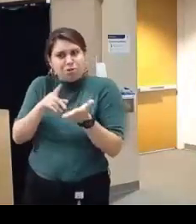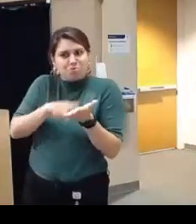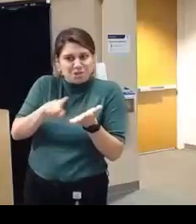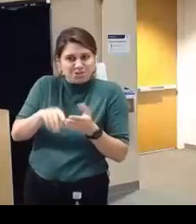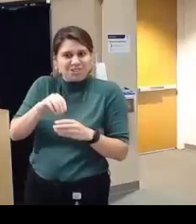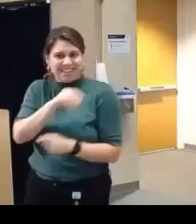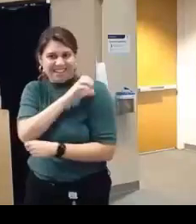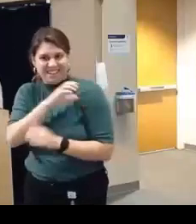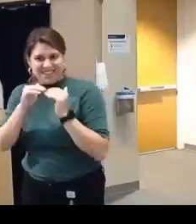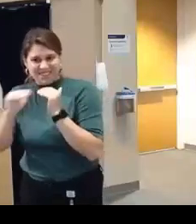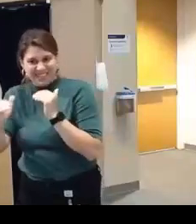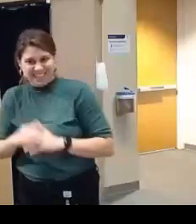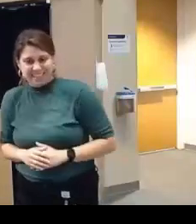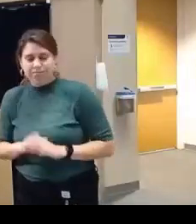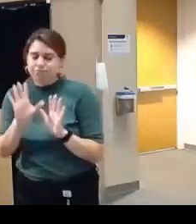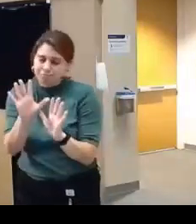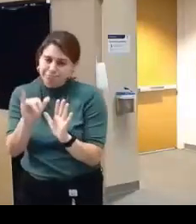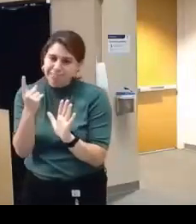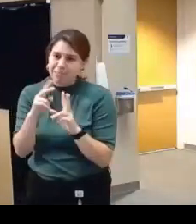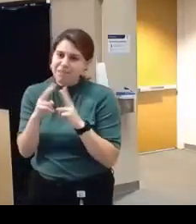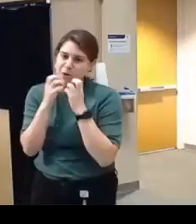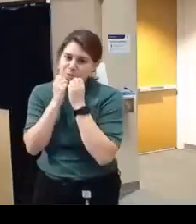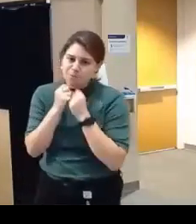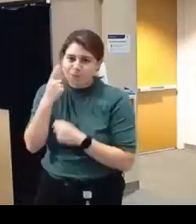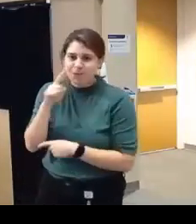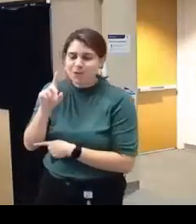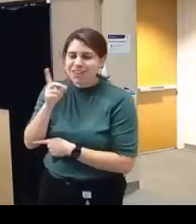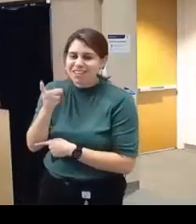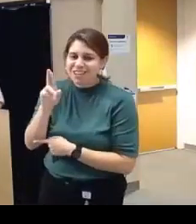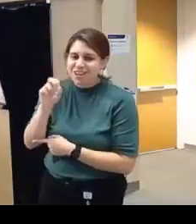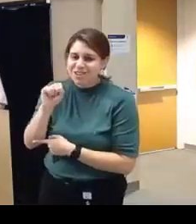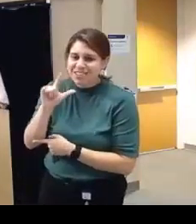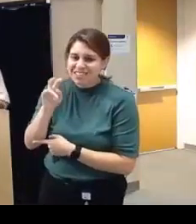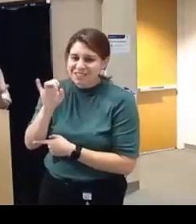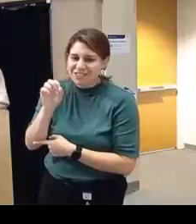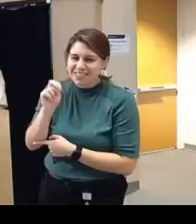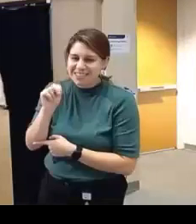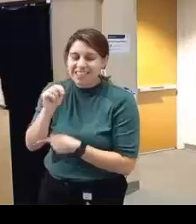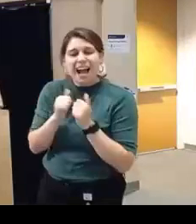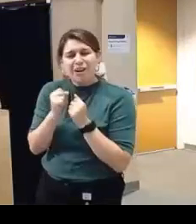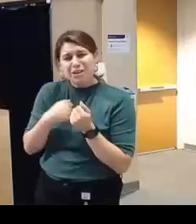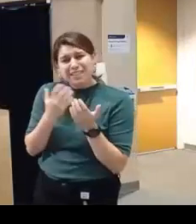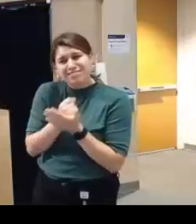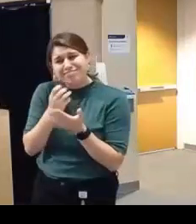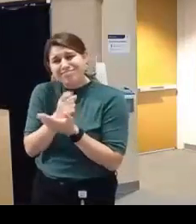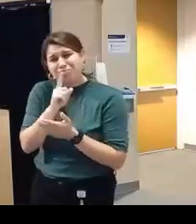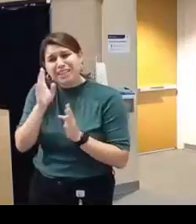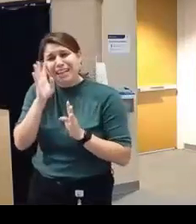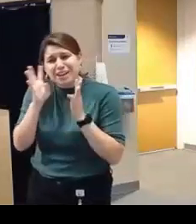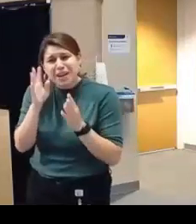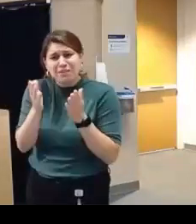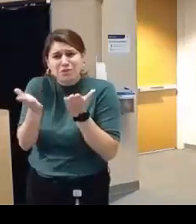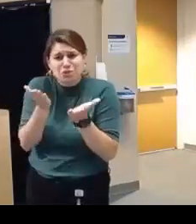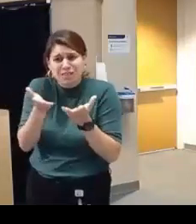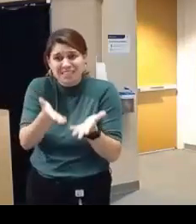clinical units. And I know that this is something that's very dear to Dr. Silverstein's heart, to how do we kind of utilize these really innovative services